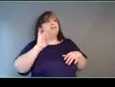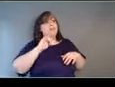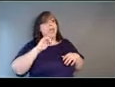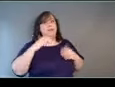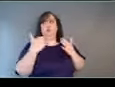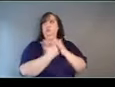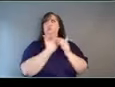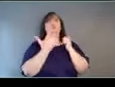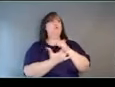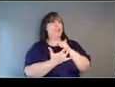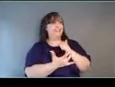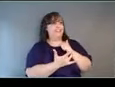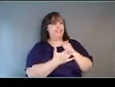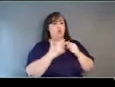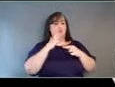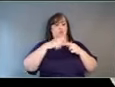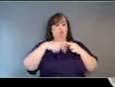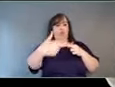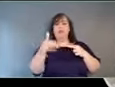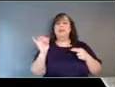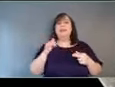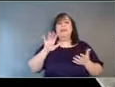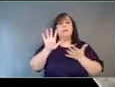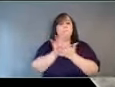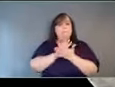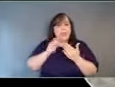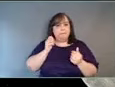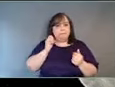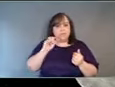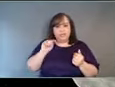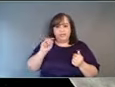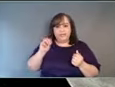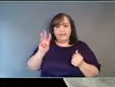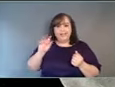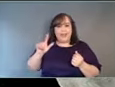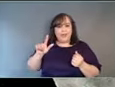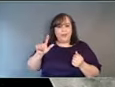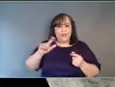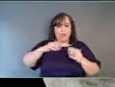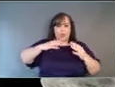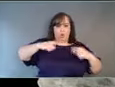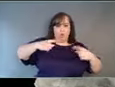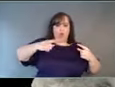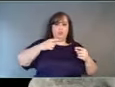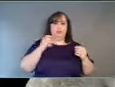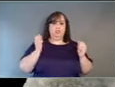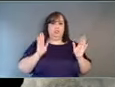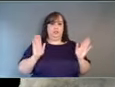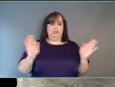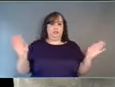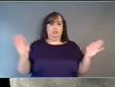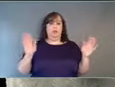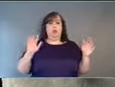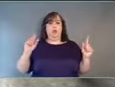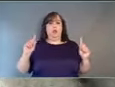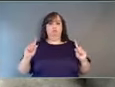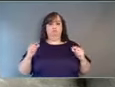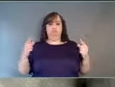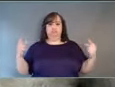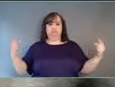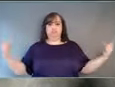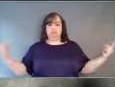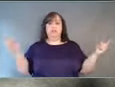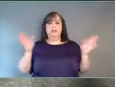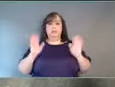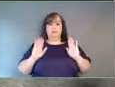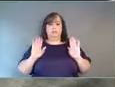like paper towels on a roll. And so the big solar panels you see extended out, they're like school bus size, actually on the spacecraft right